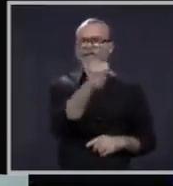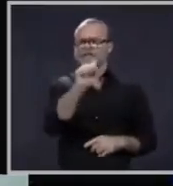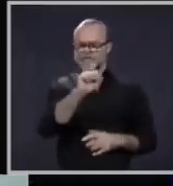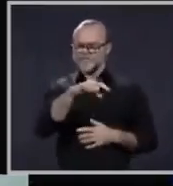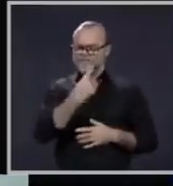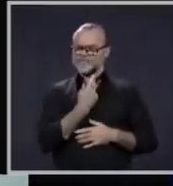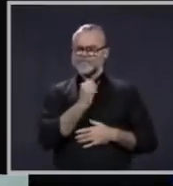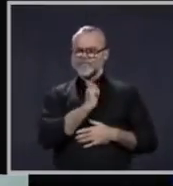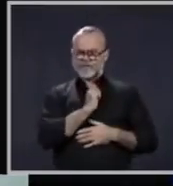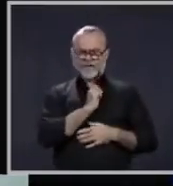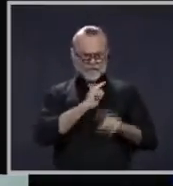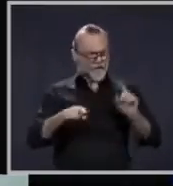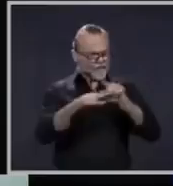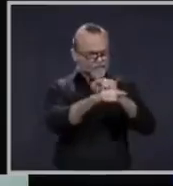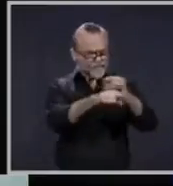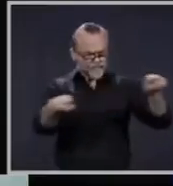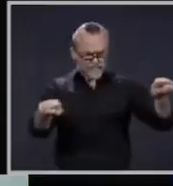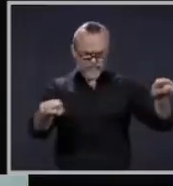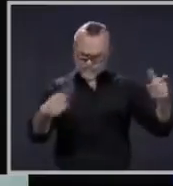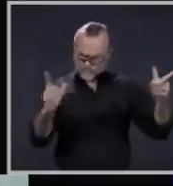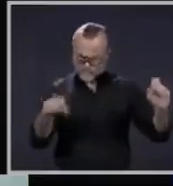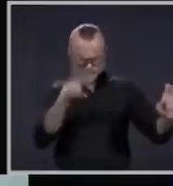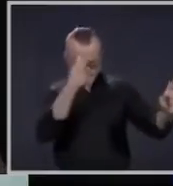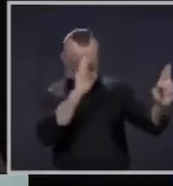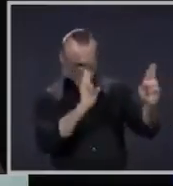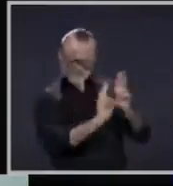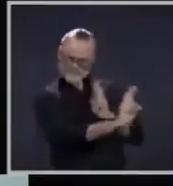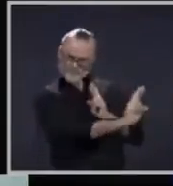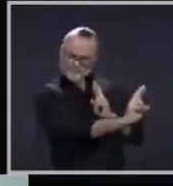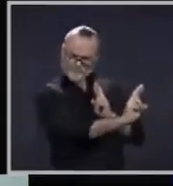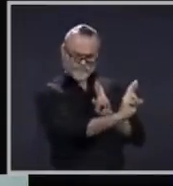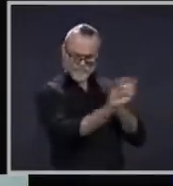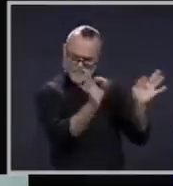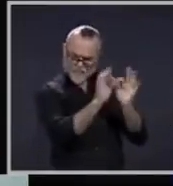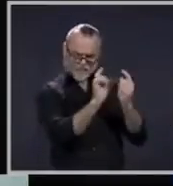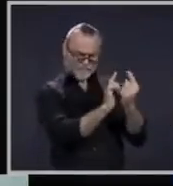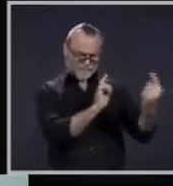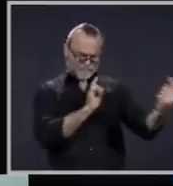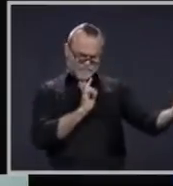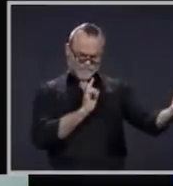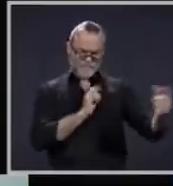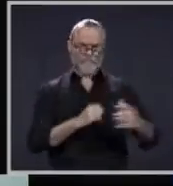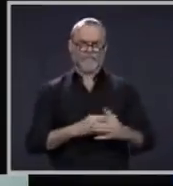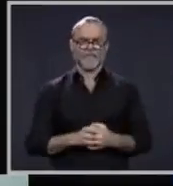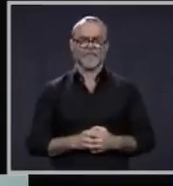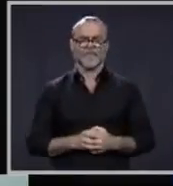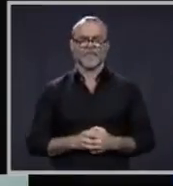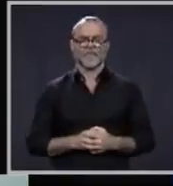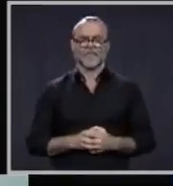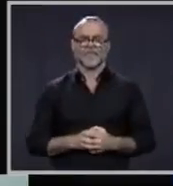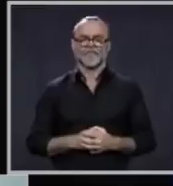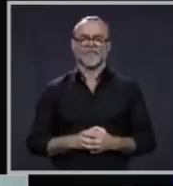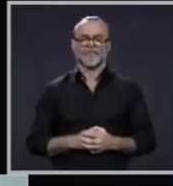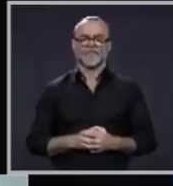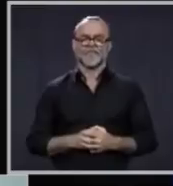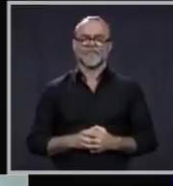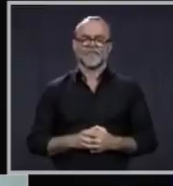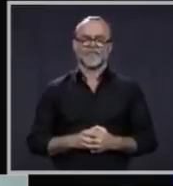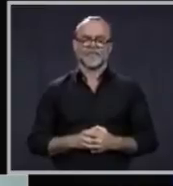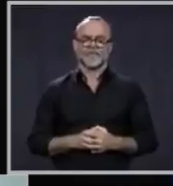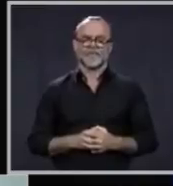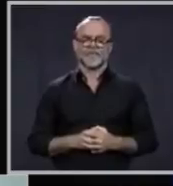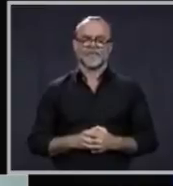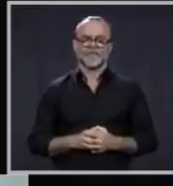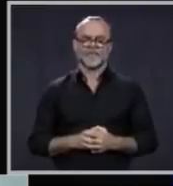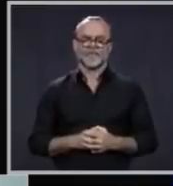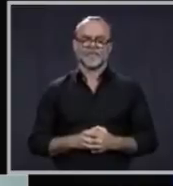repeat that if we want to be successful, if we want to return to a more normal life, if we want to